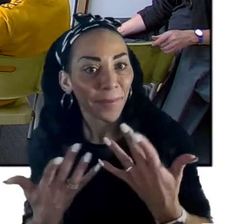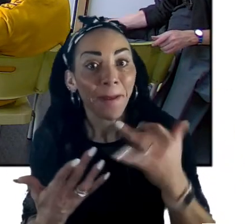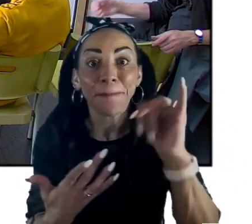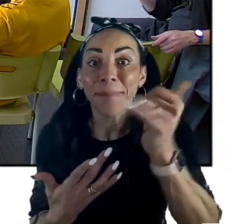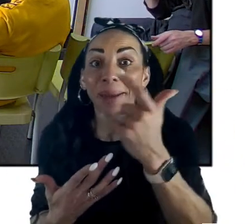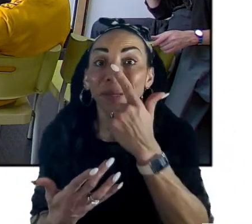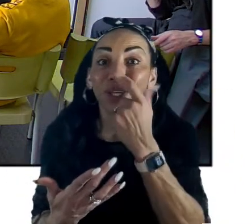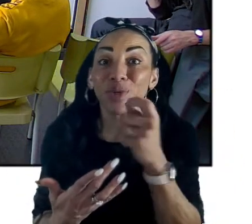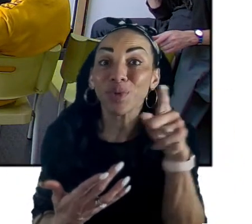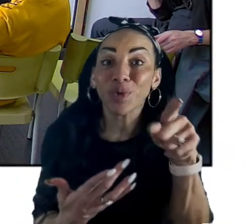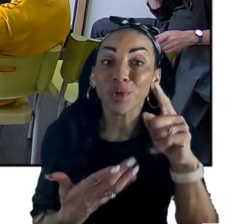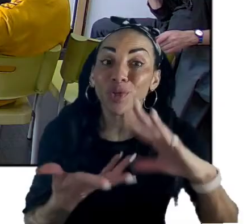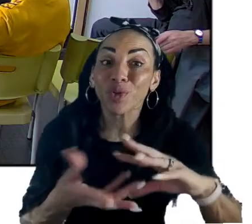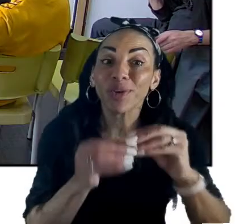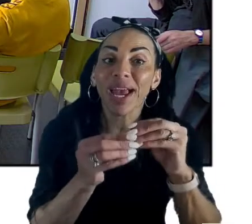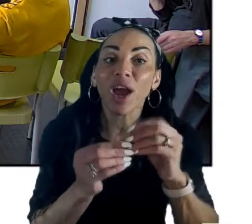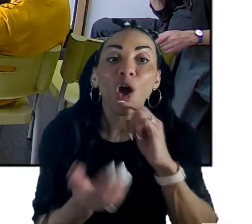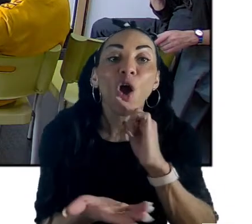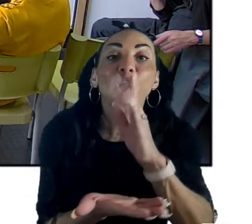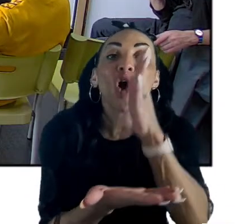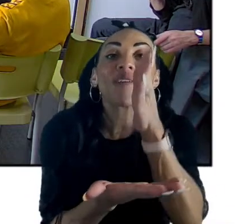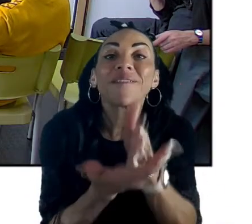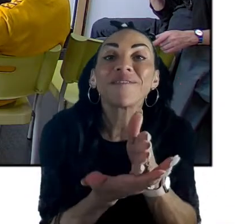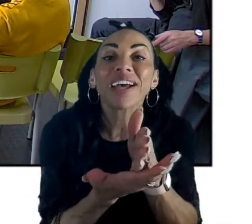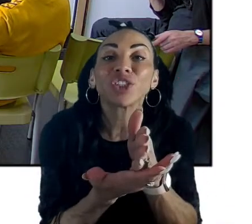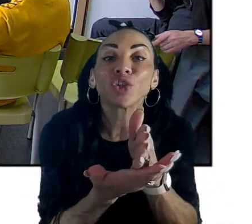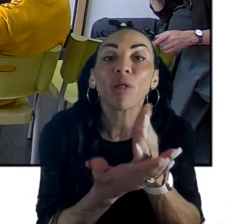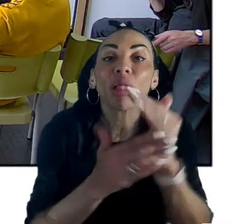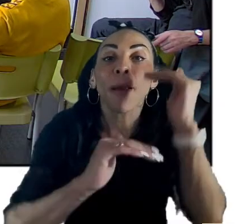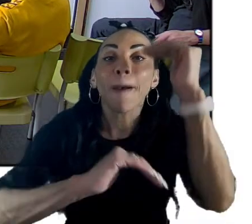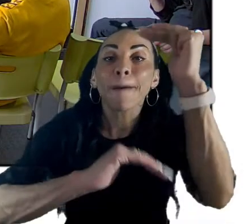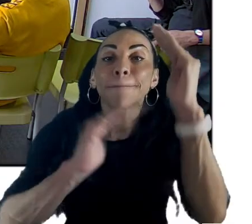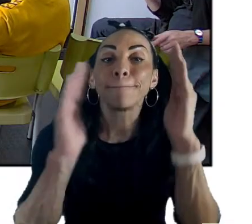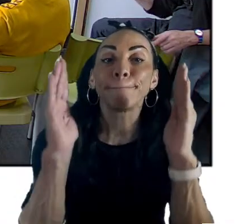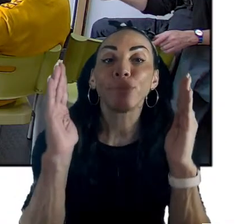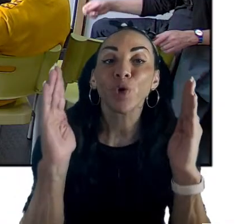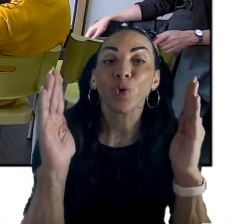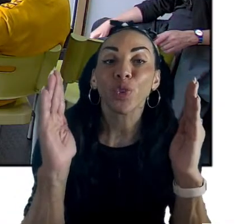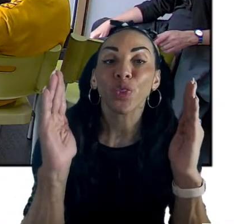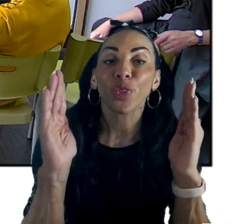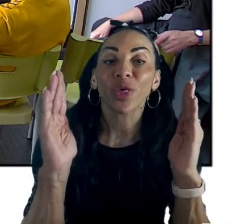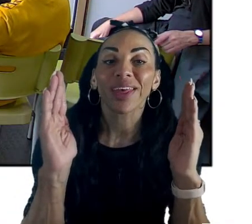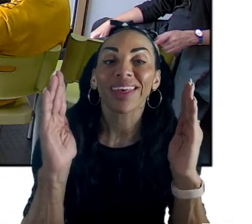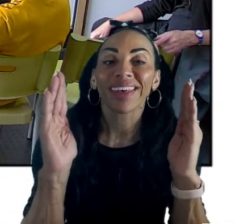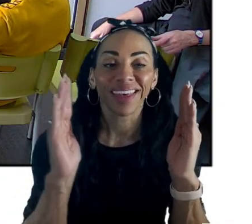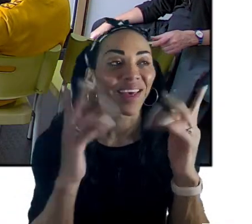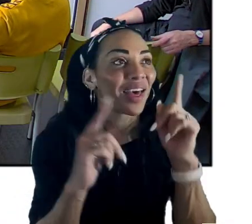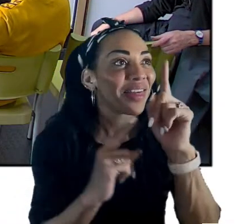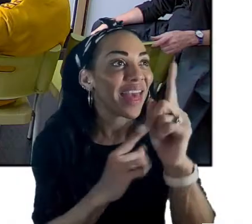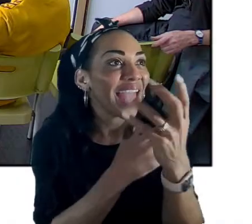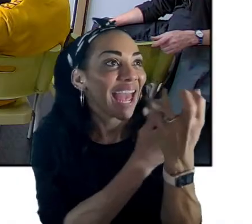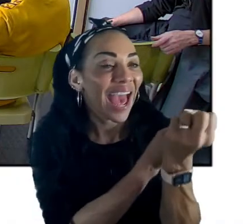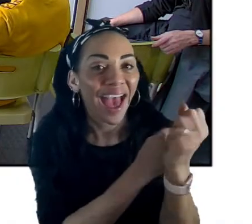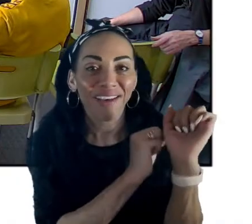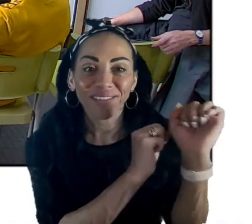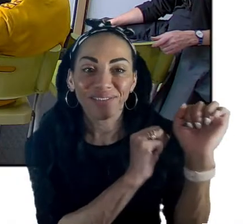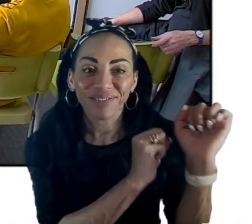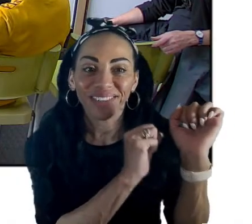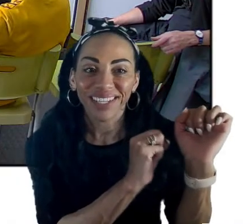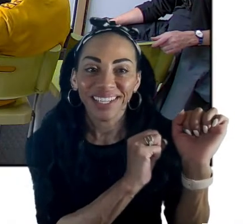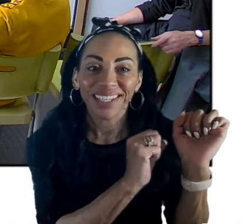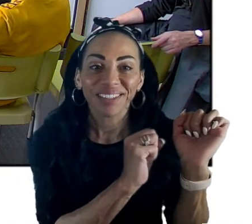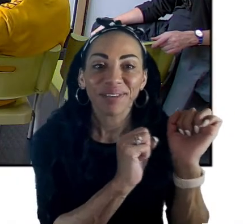your shows? Give someone that time to come and speak, but they have the privacy of, you know, being in that confessional booth. But then